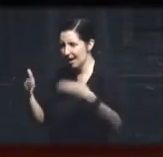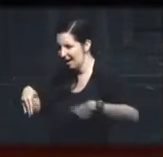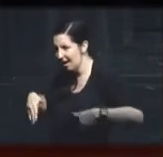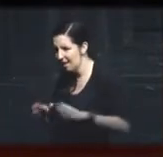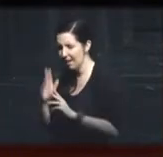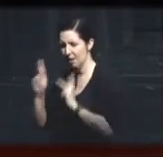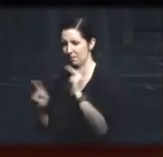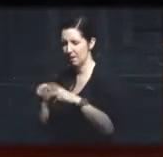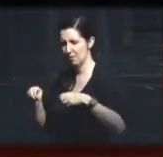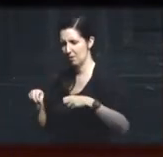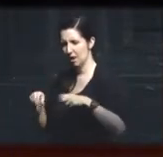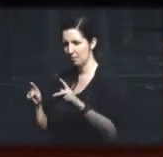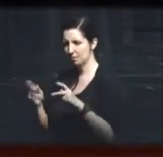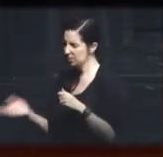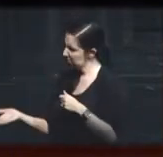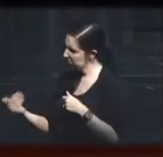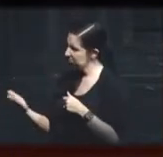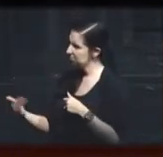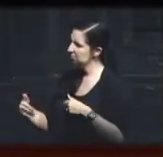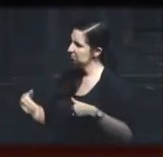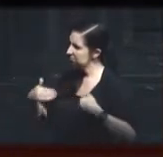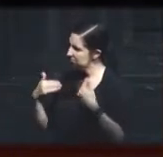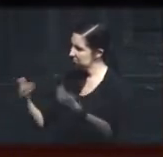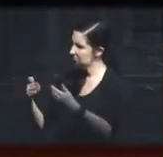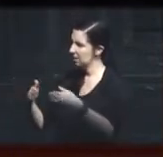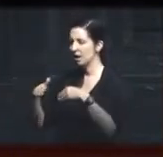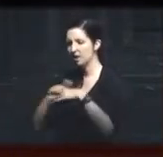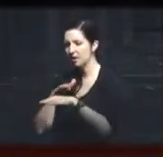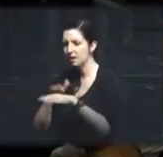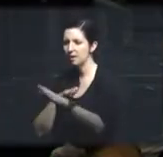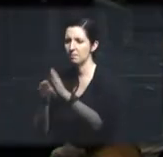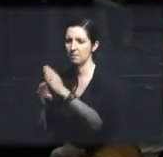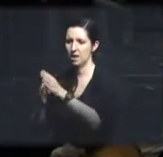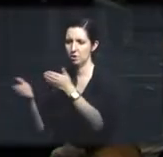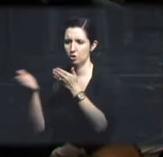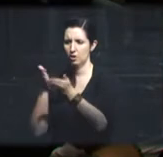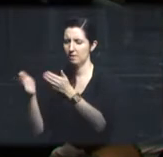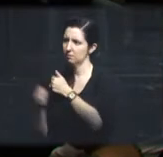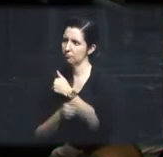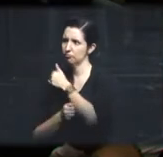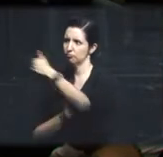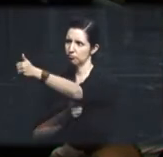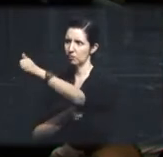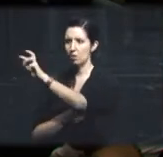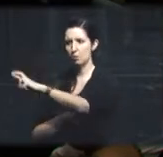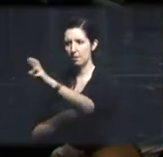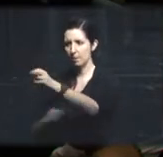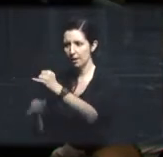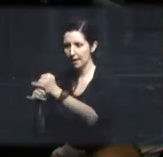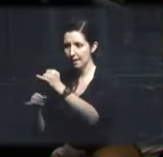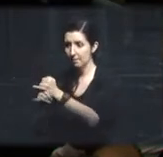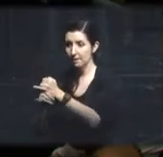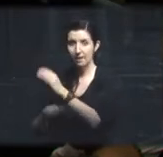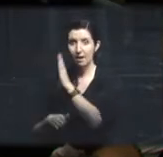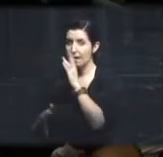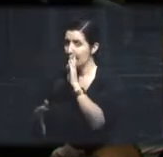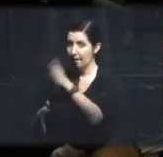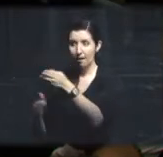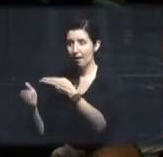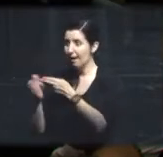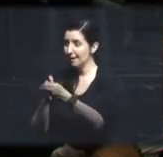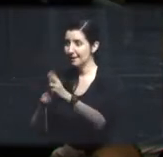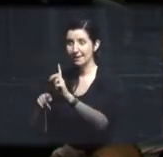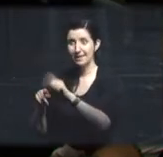the accessibility and bus service to the Rampart campus. And frankly, we can't afford to pay for public